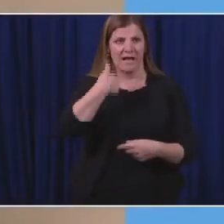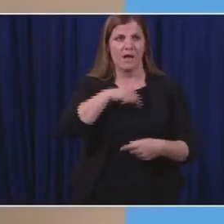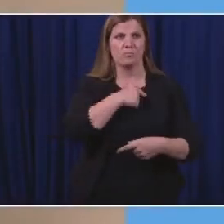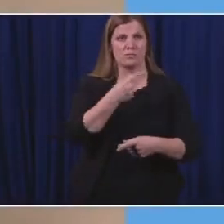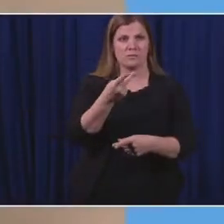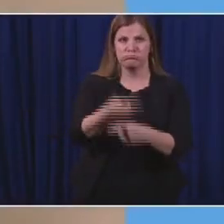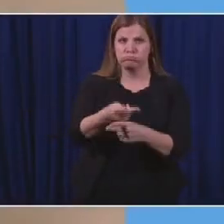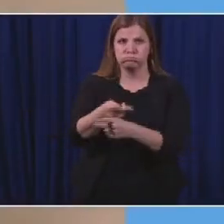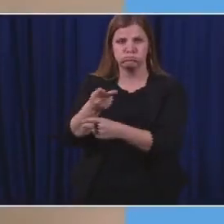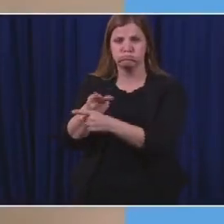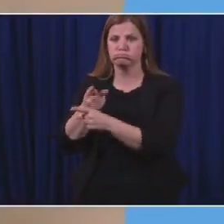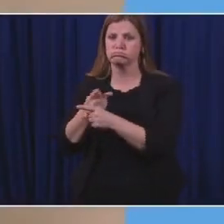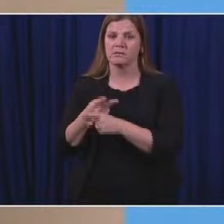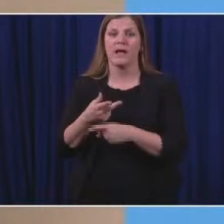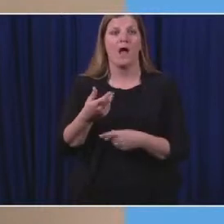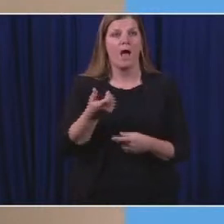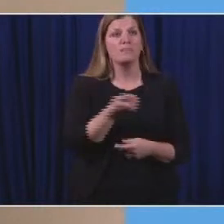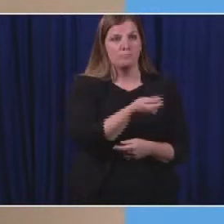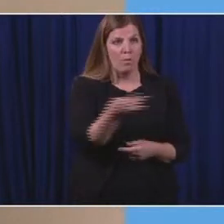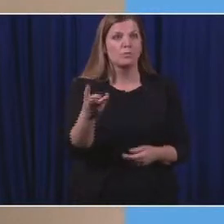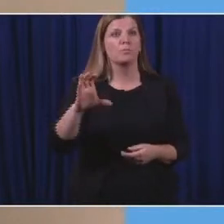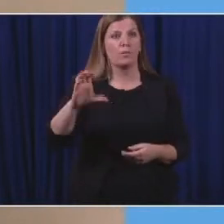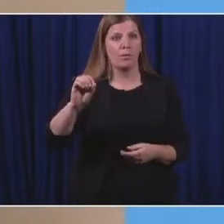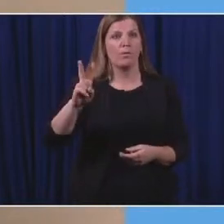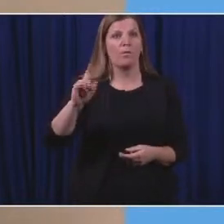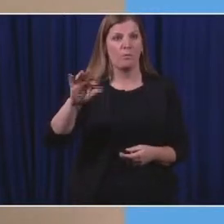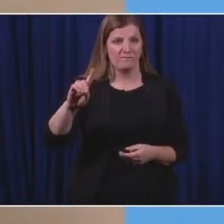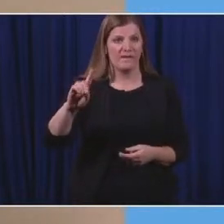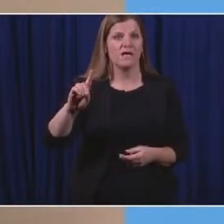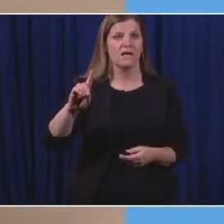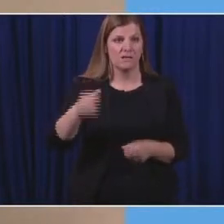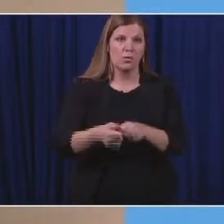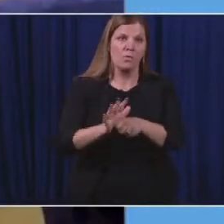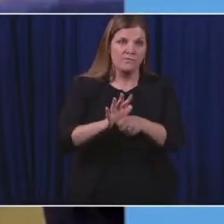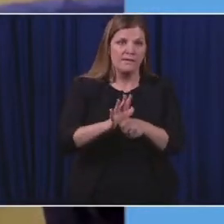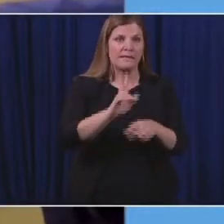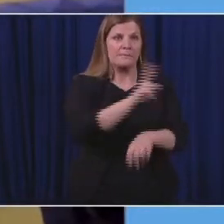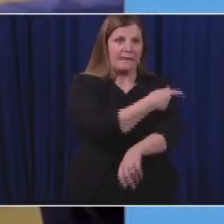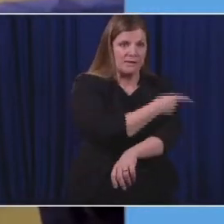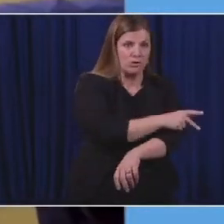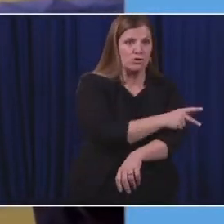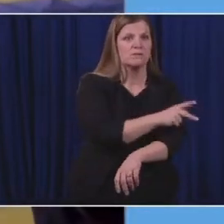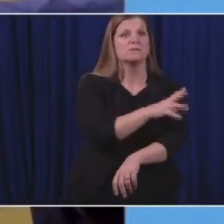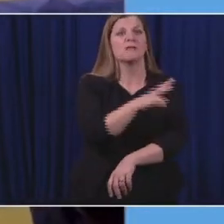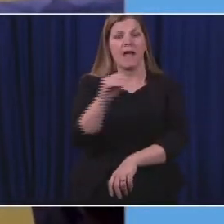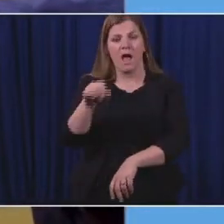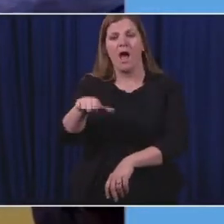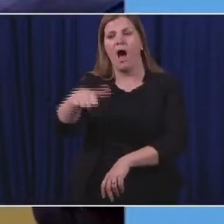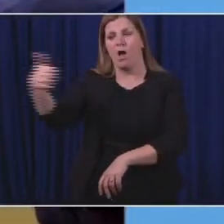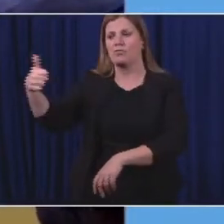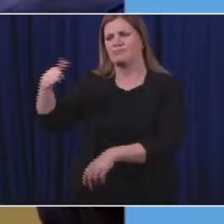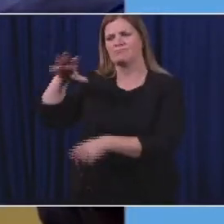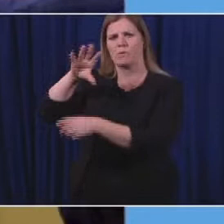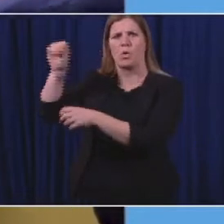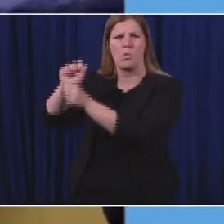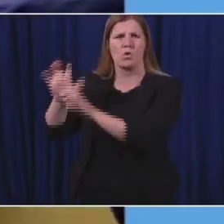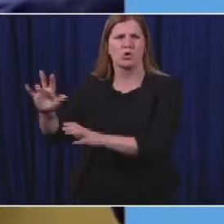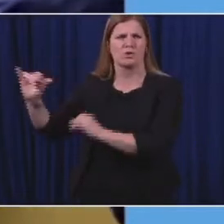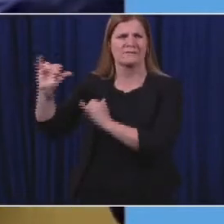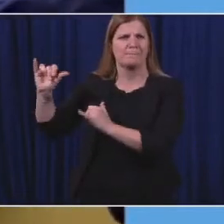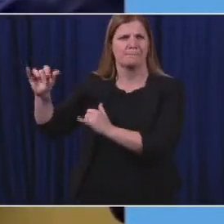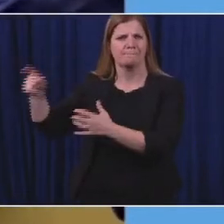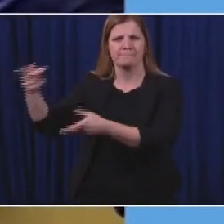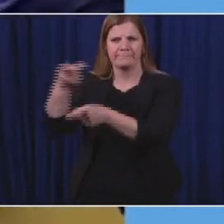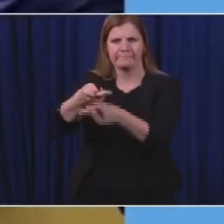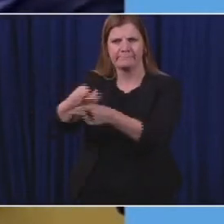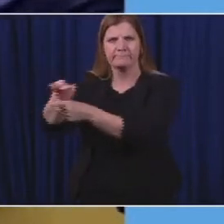of multiple COVID patients, as well as other of my colleagues, including residents, other staff,